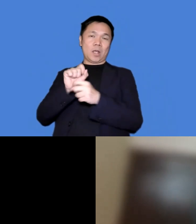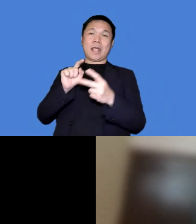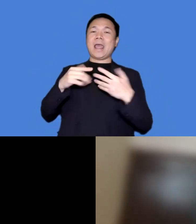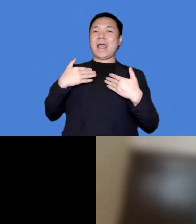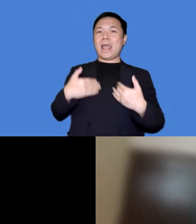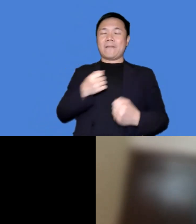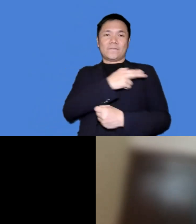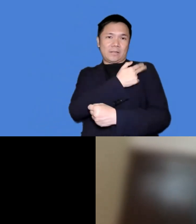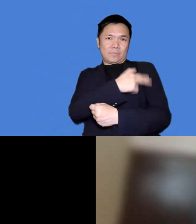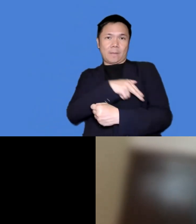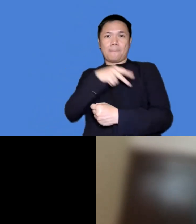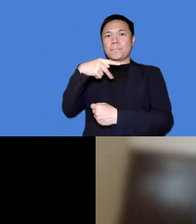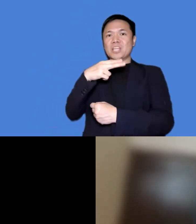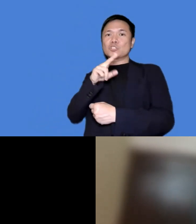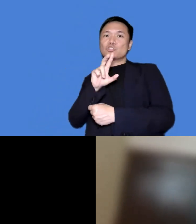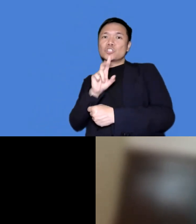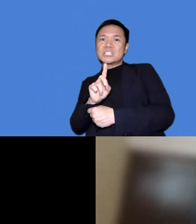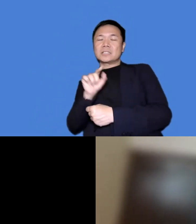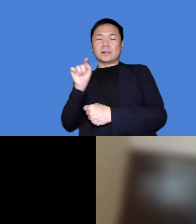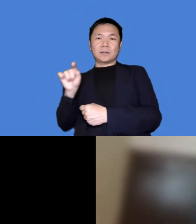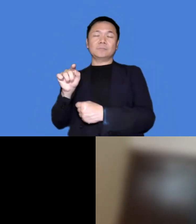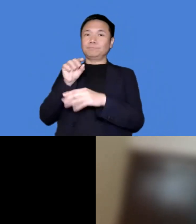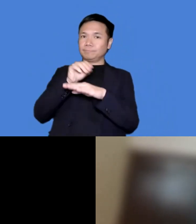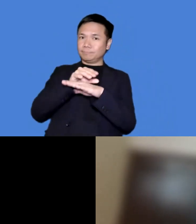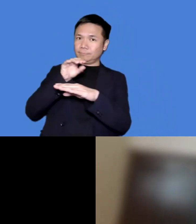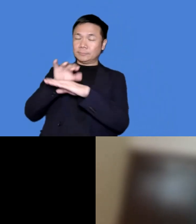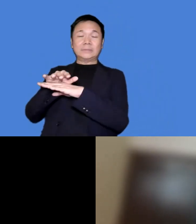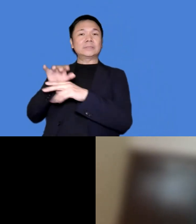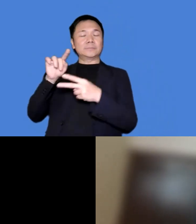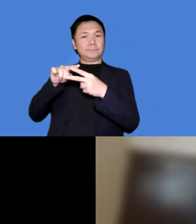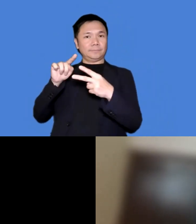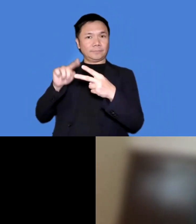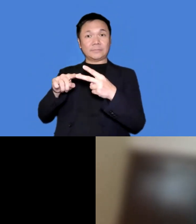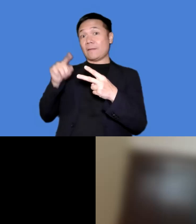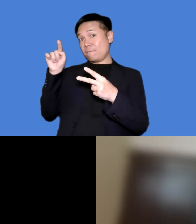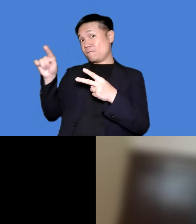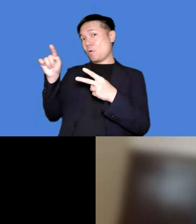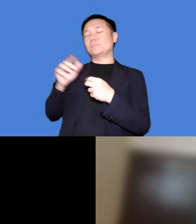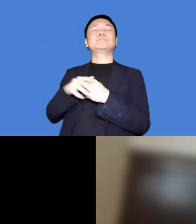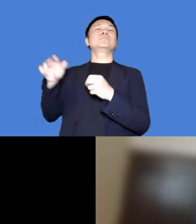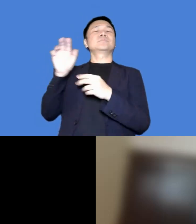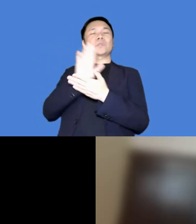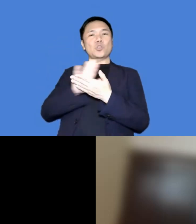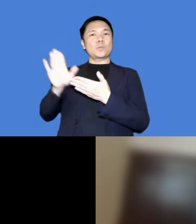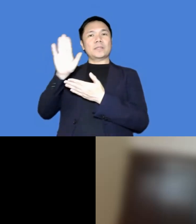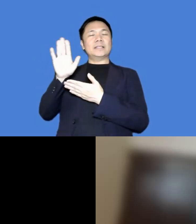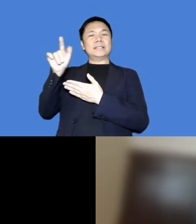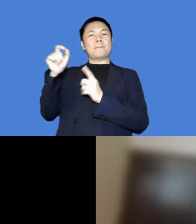a doctorate in pharmacy from the Rifa International University in